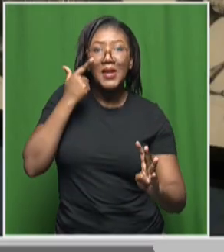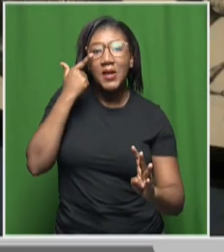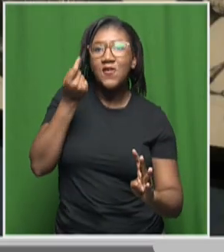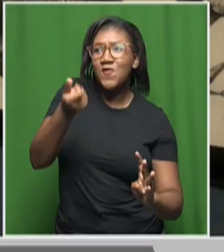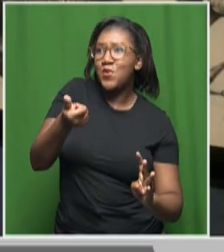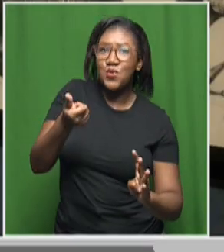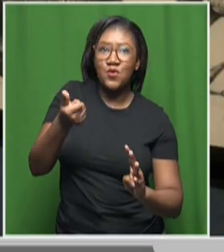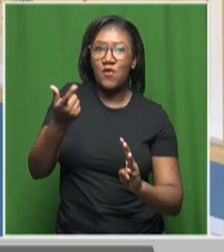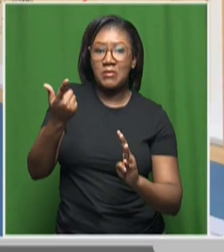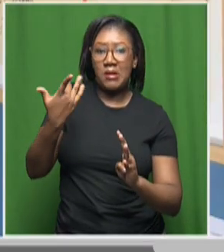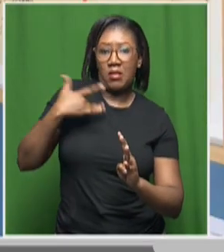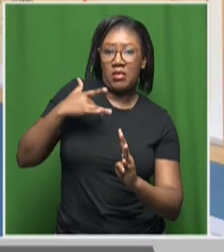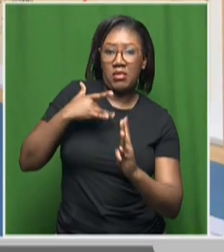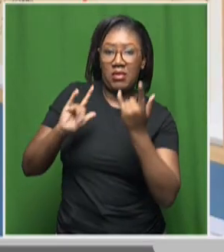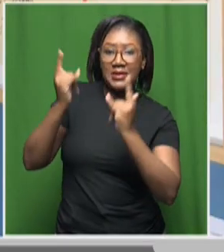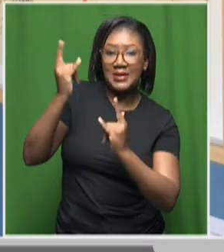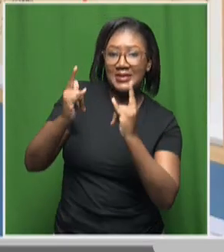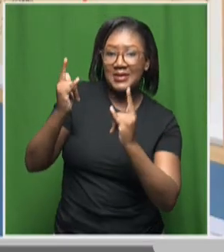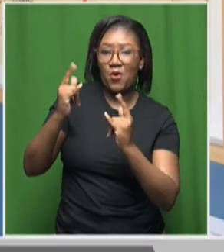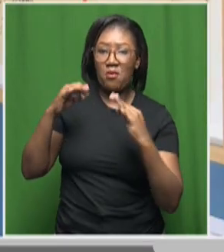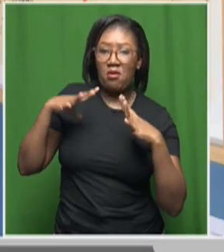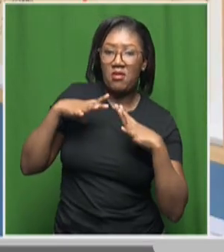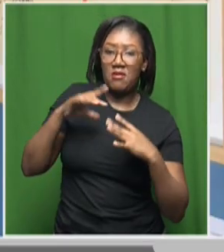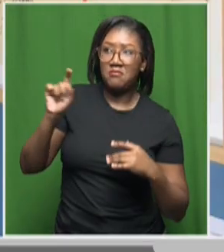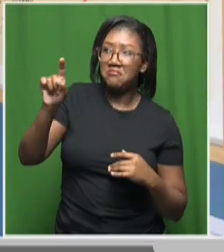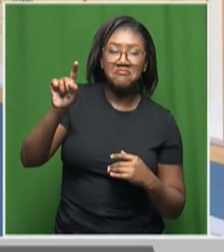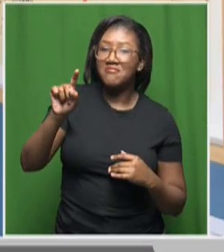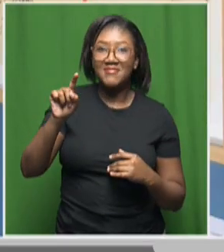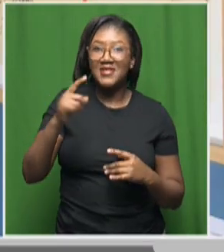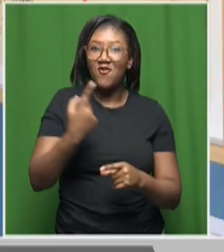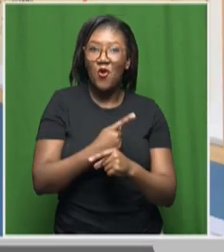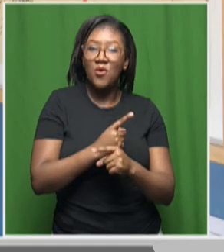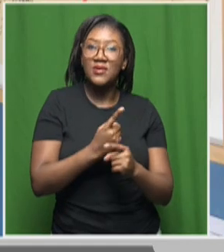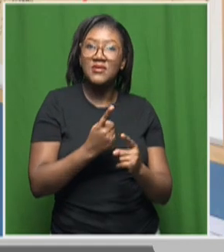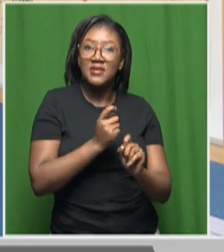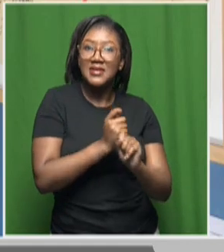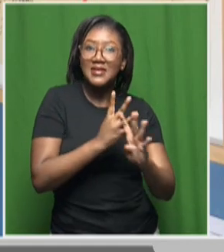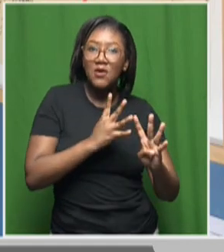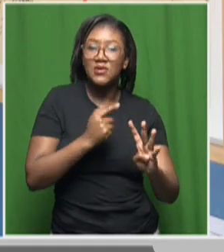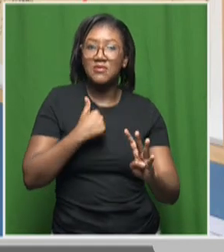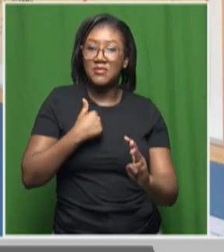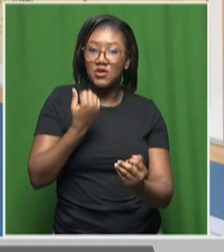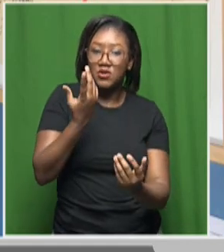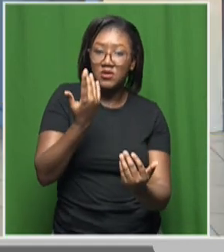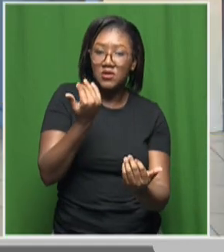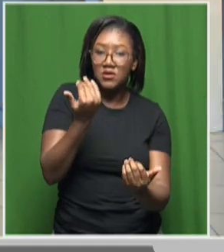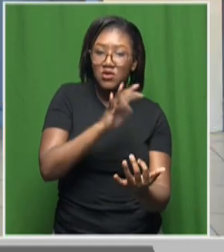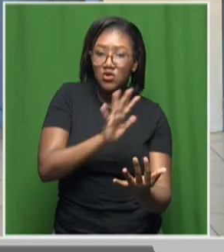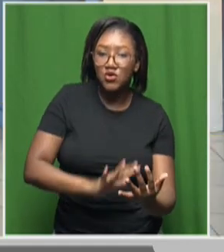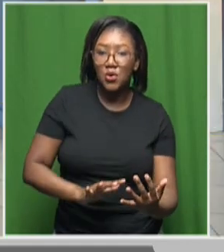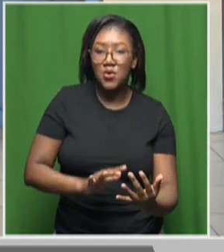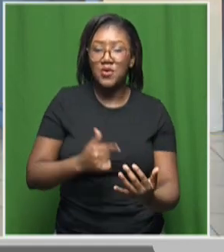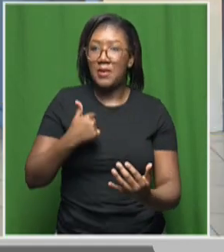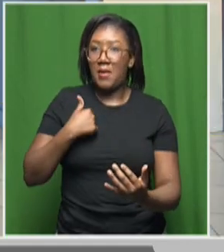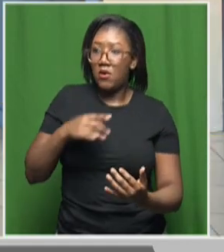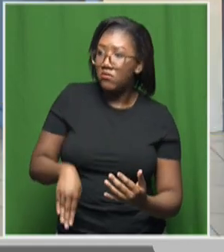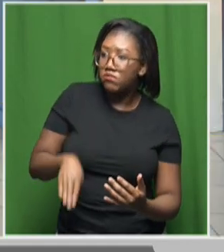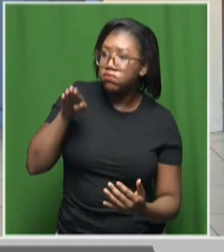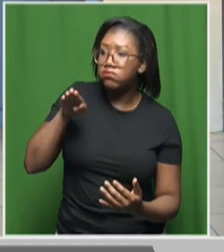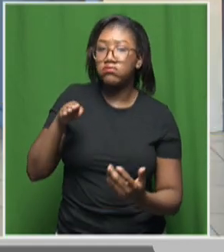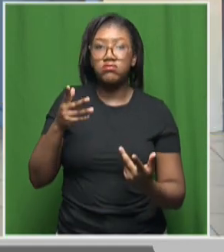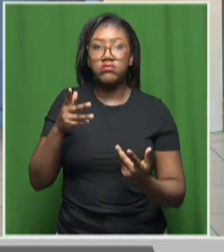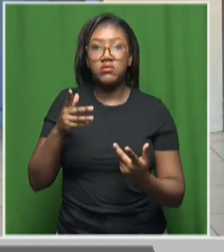the artwork, because most of the time we tell these stories and we write all of these stories about our communities, our backgrounds, our